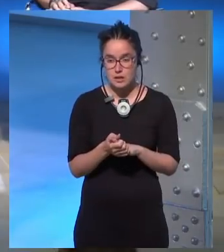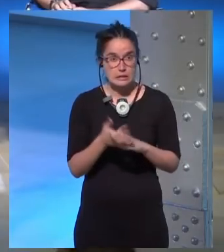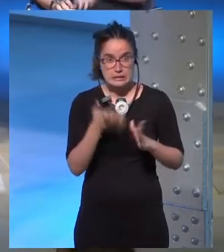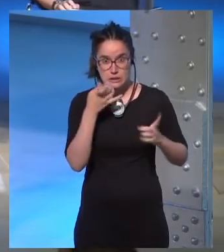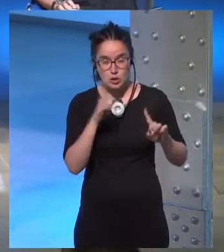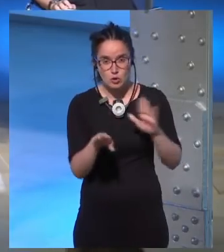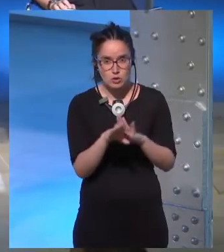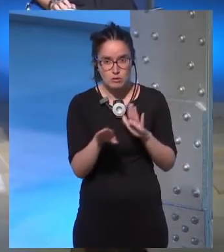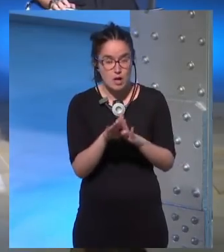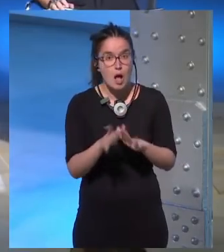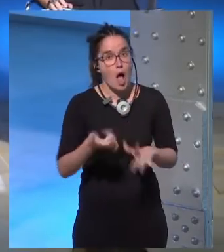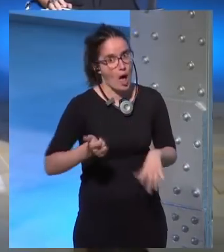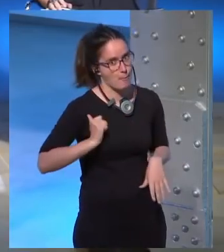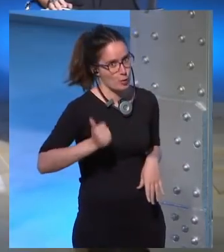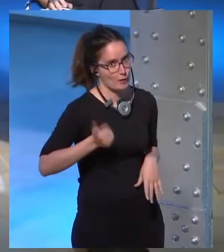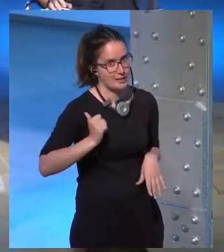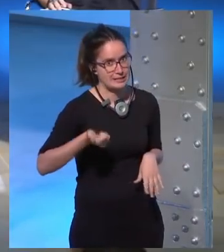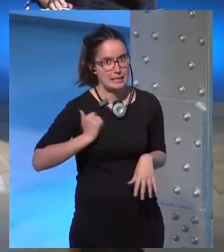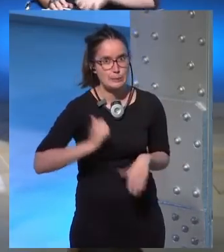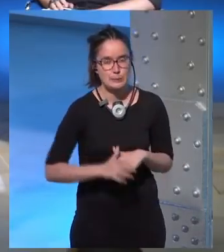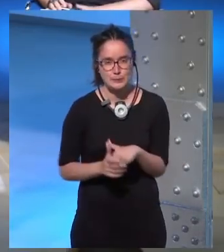Seguimos. Mira, ahí hay una.